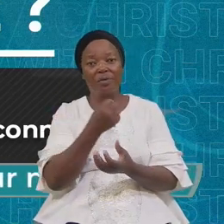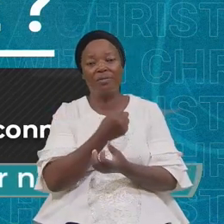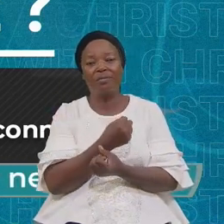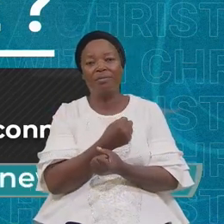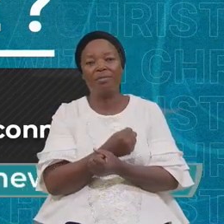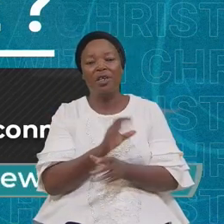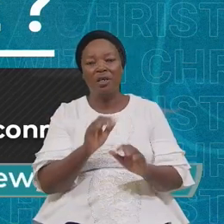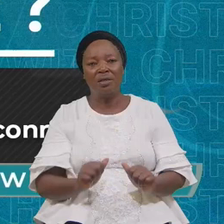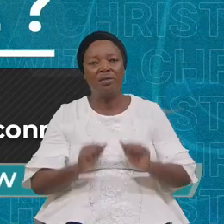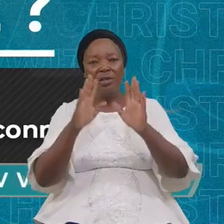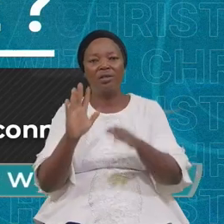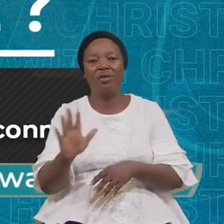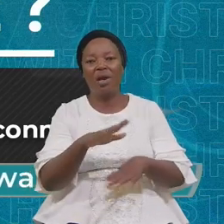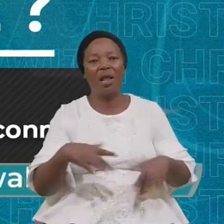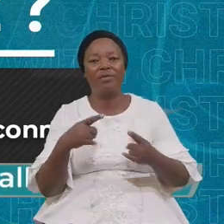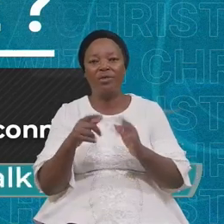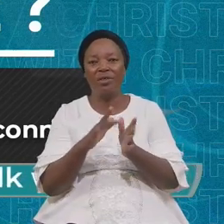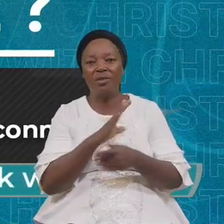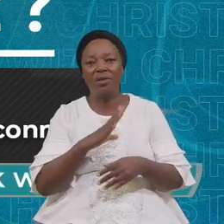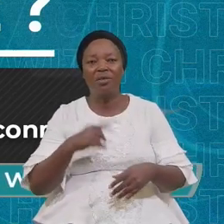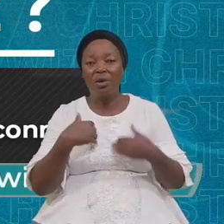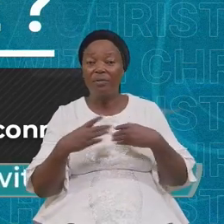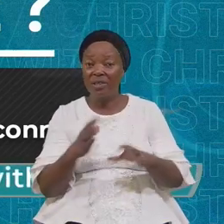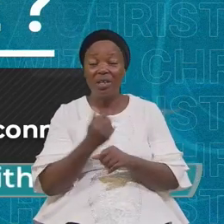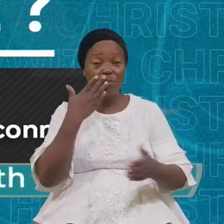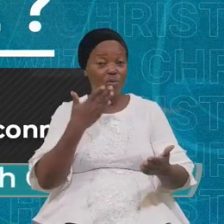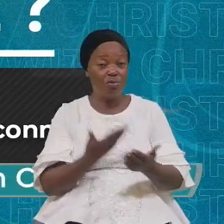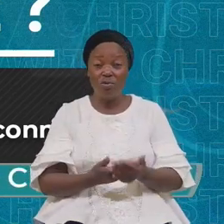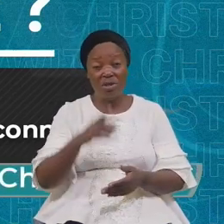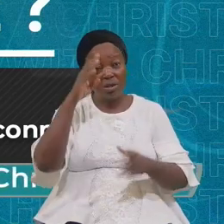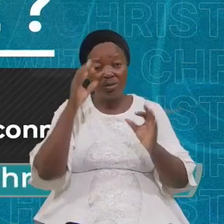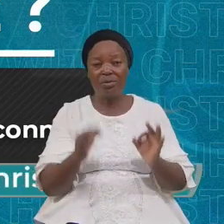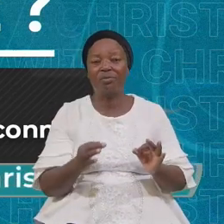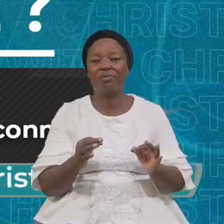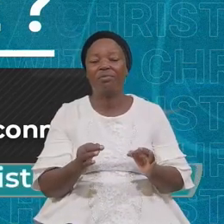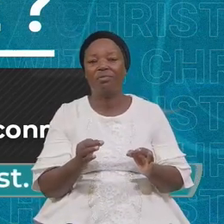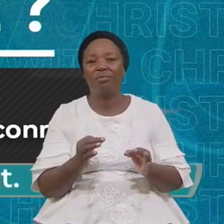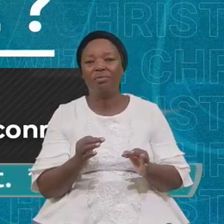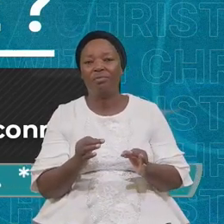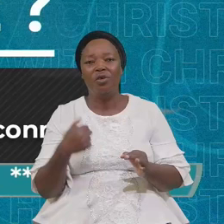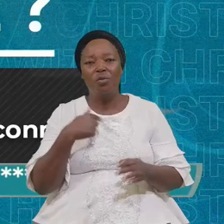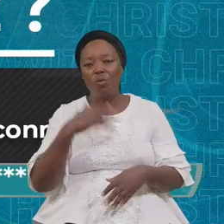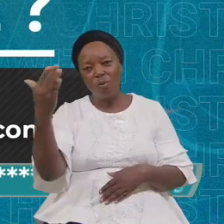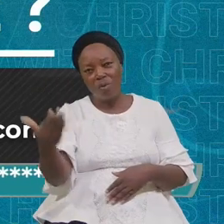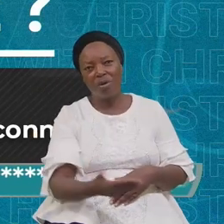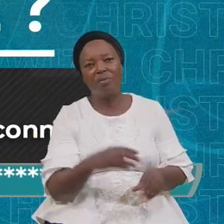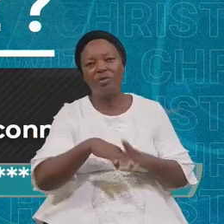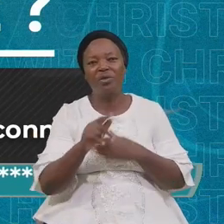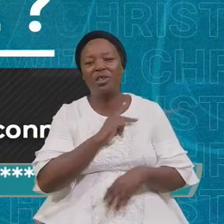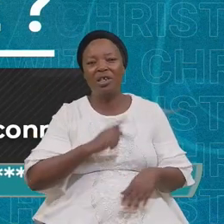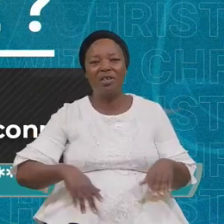giving our life to Jesus Christ, we have taken a very wise decision. We welcome you into the kingdom of